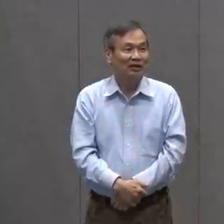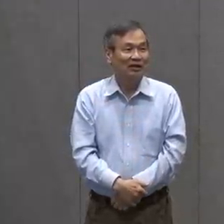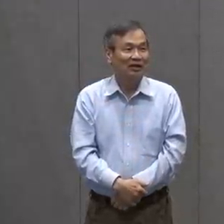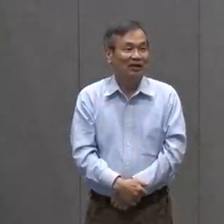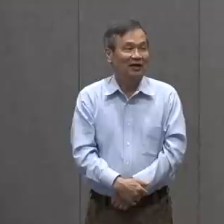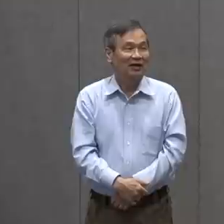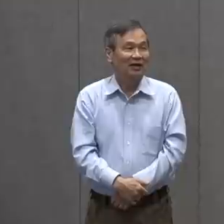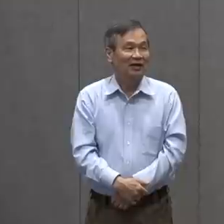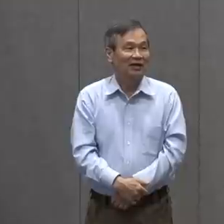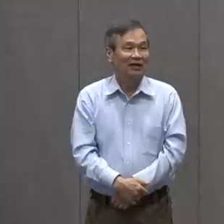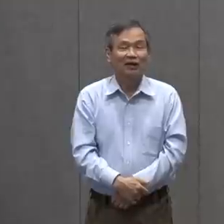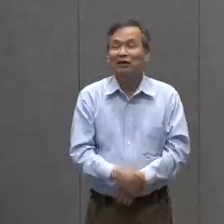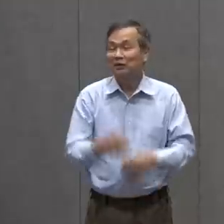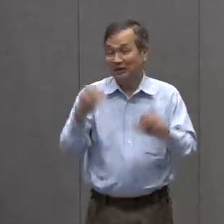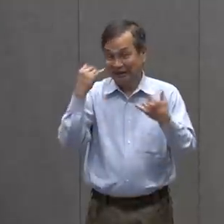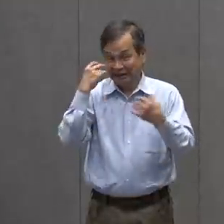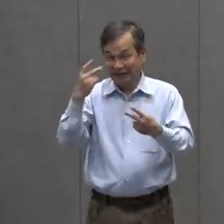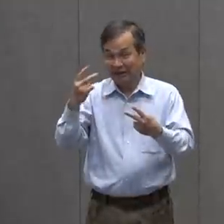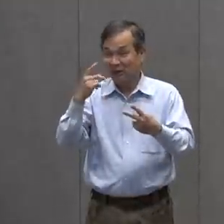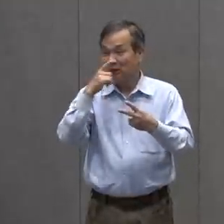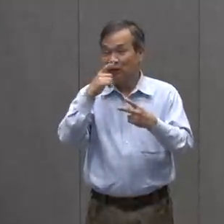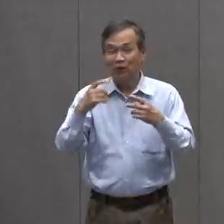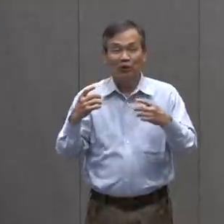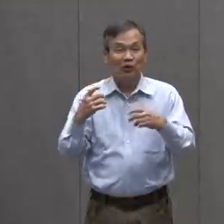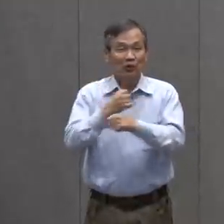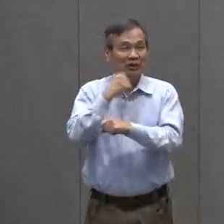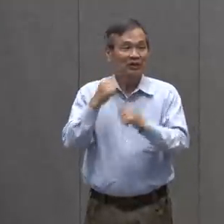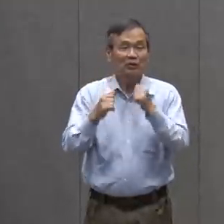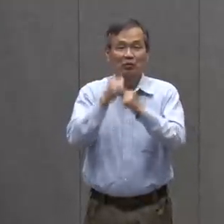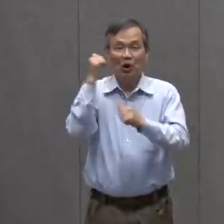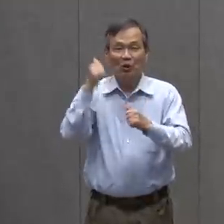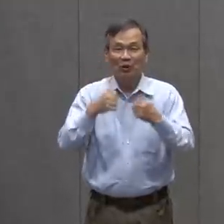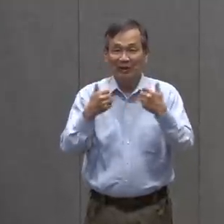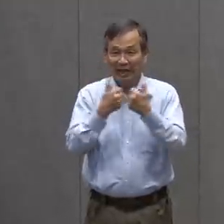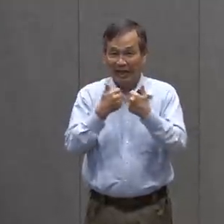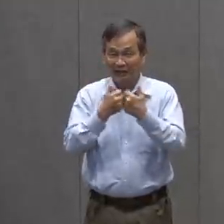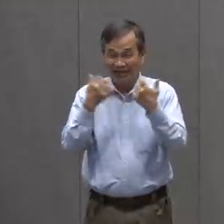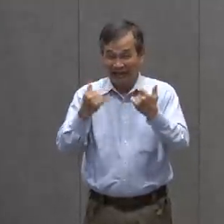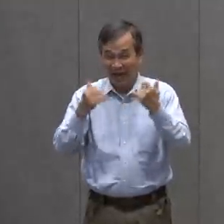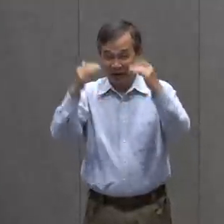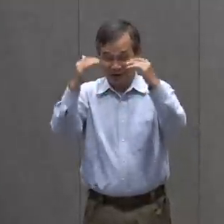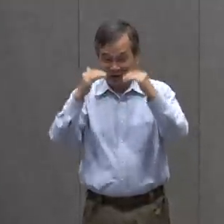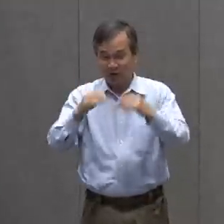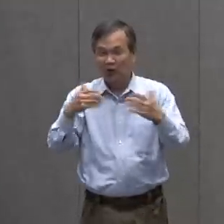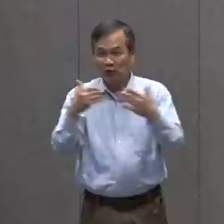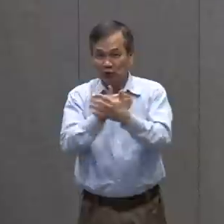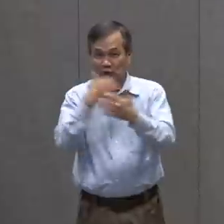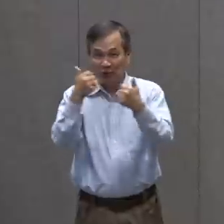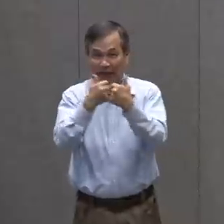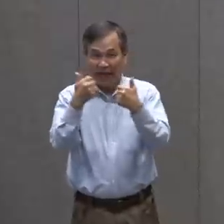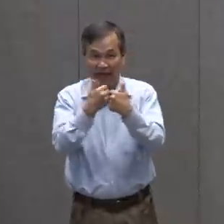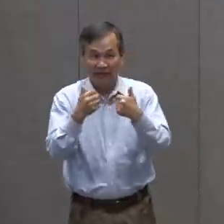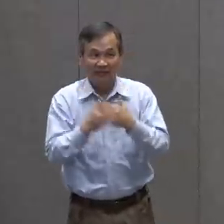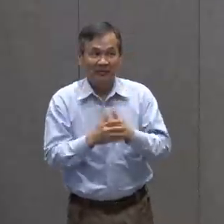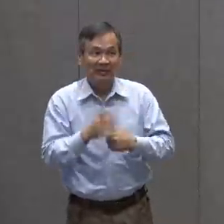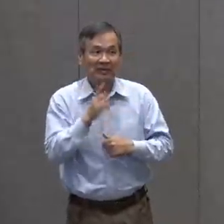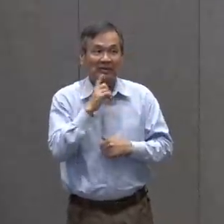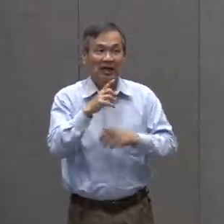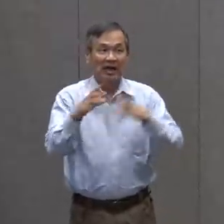know, right? We should. Okay, so our next game that we're going to be playing is called Addition